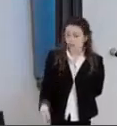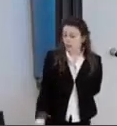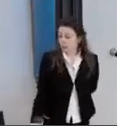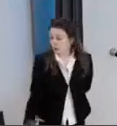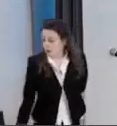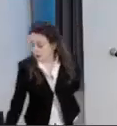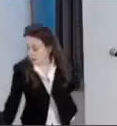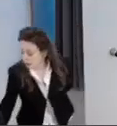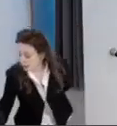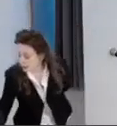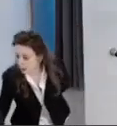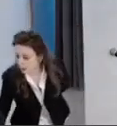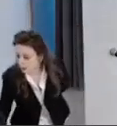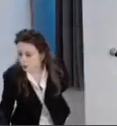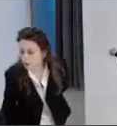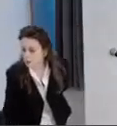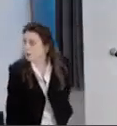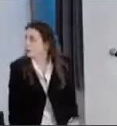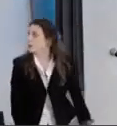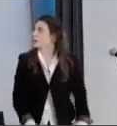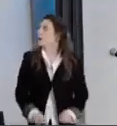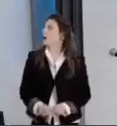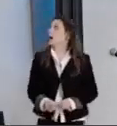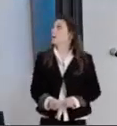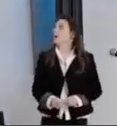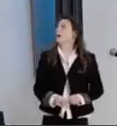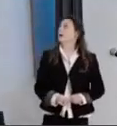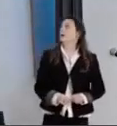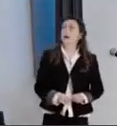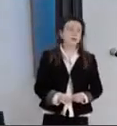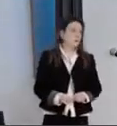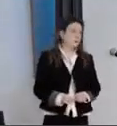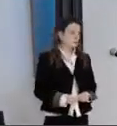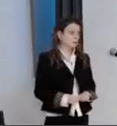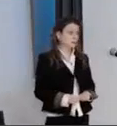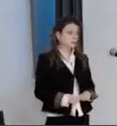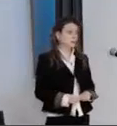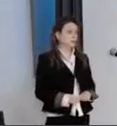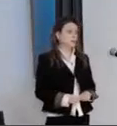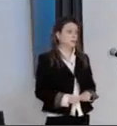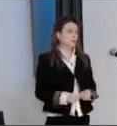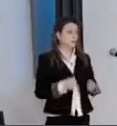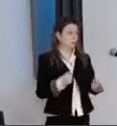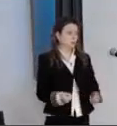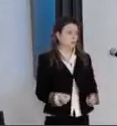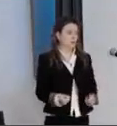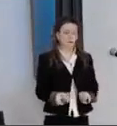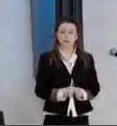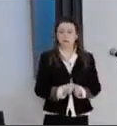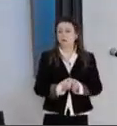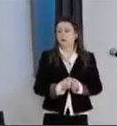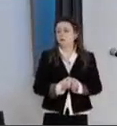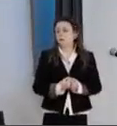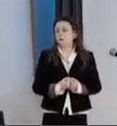kinds. And here is going to be my first and main case for proving